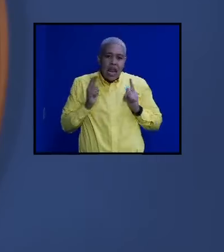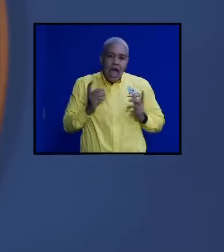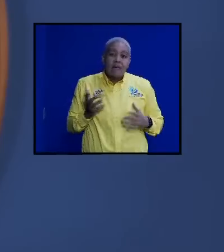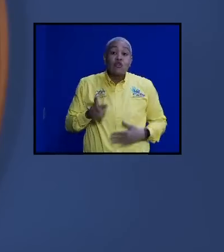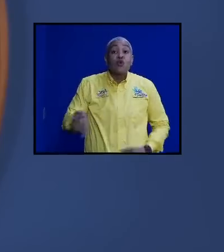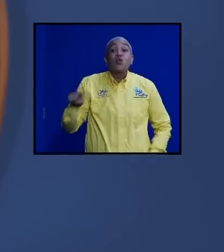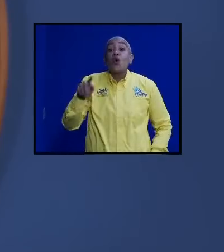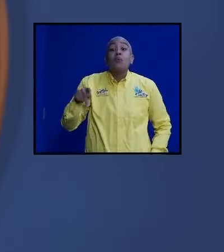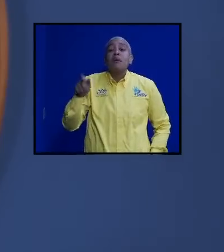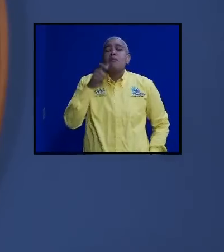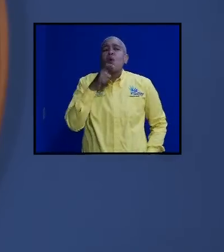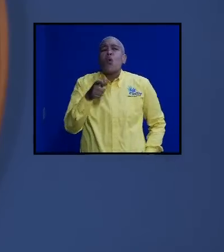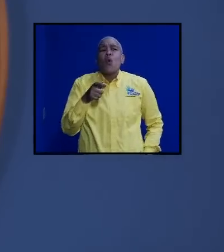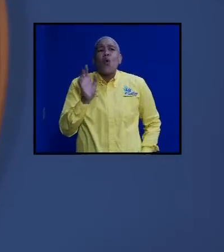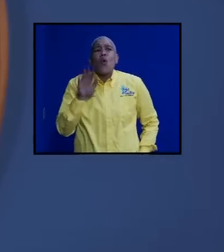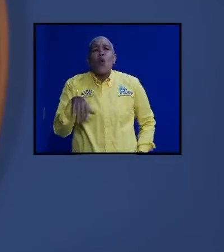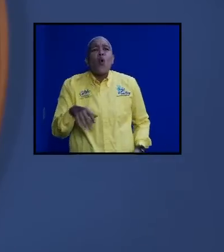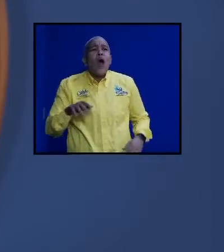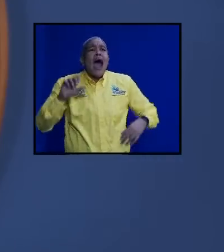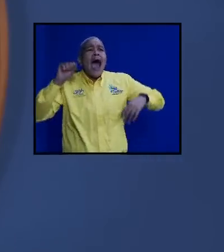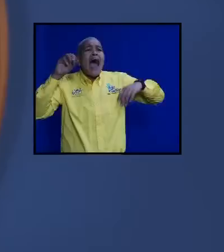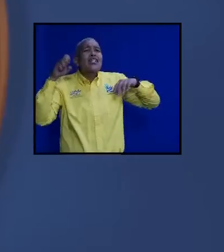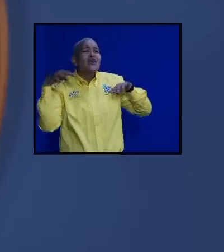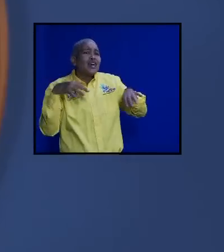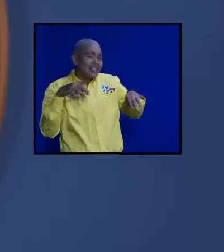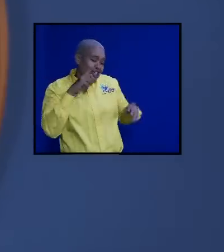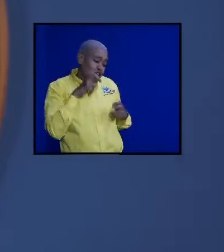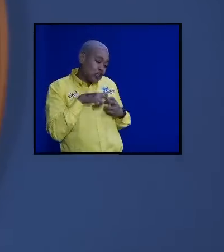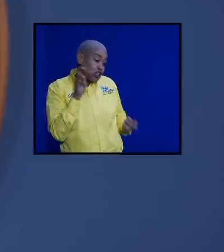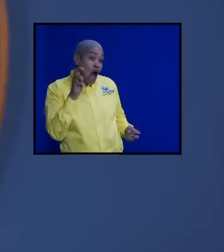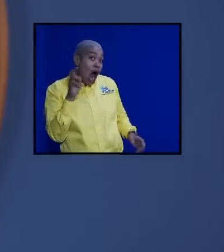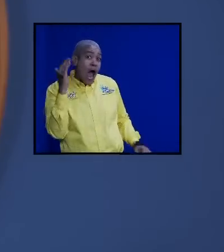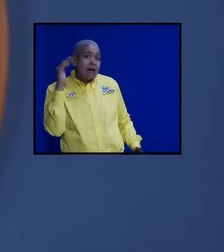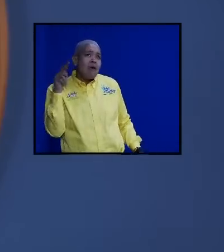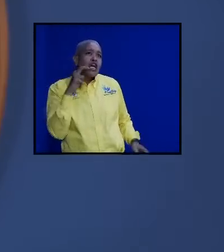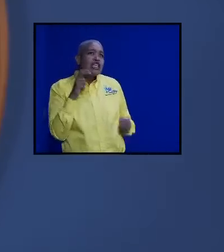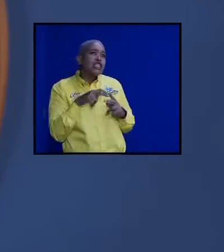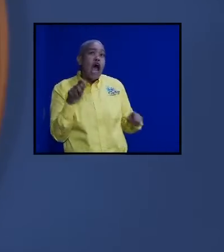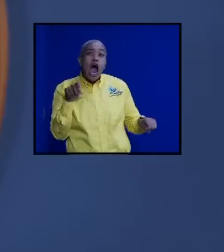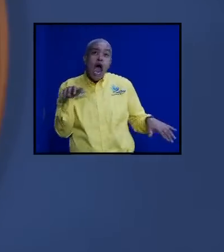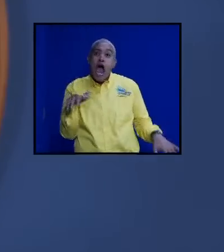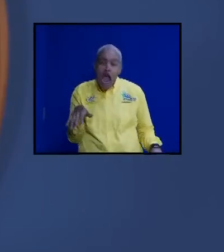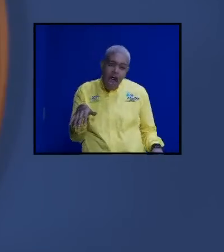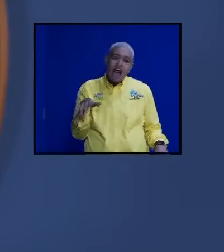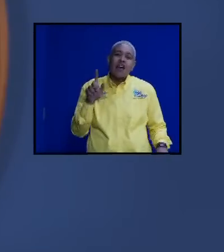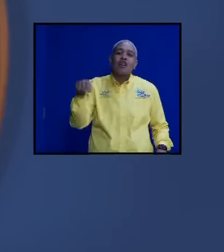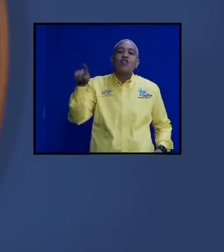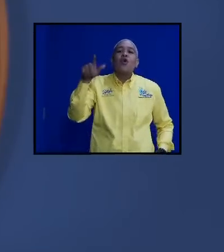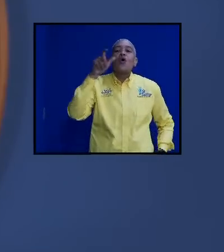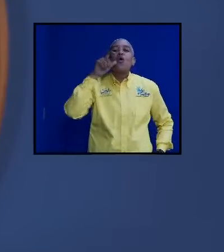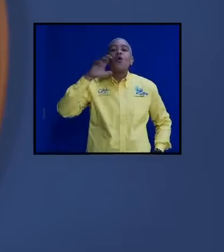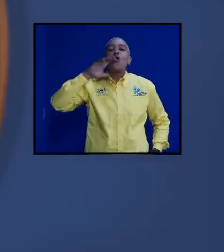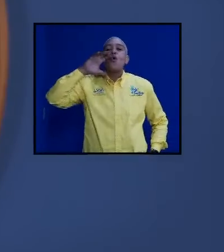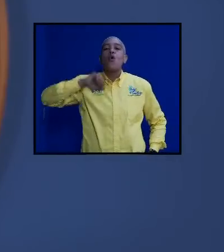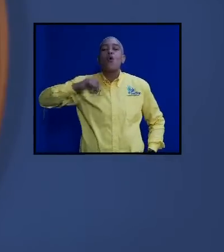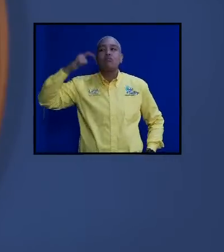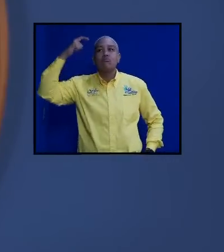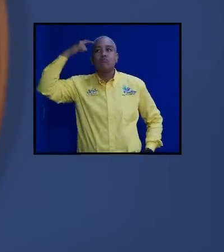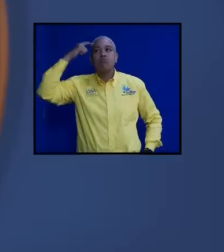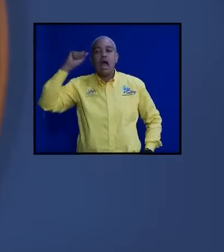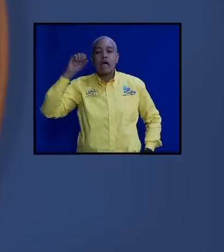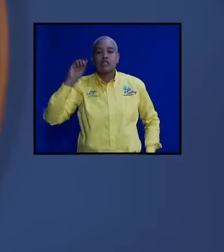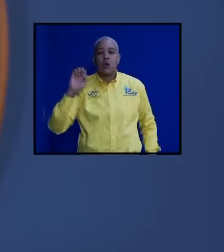those people who hold out the SOEs for shock and awe are those who are still in the old mode of the